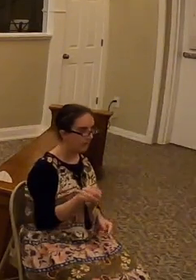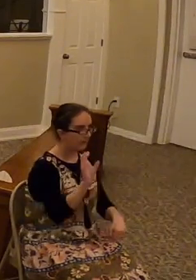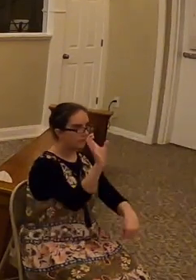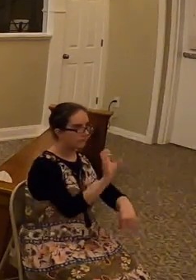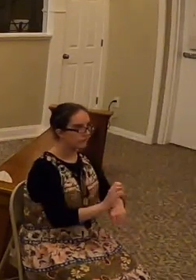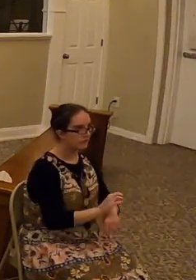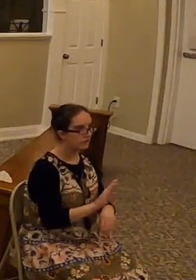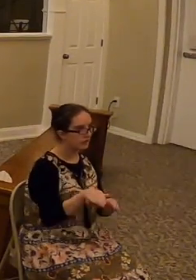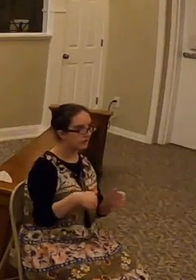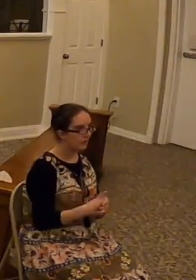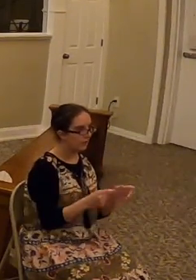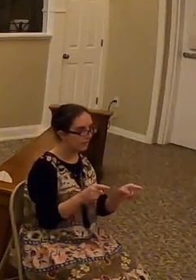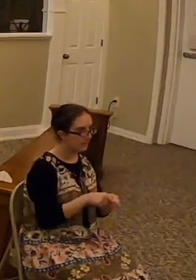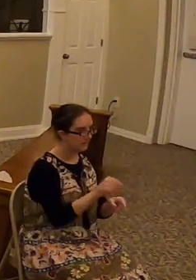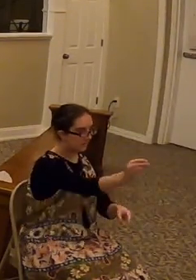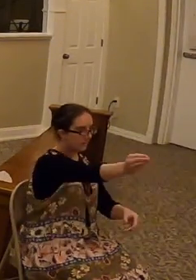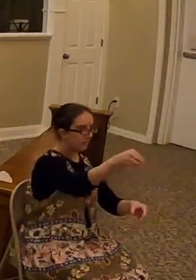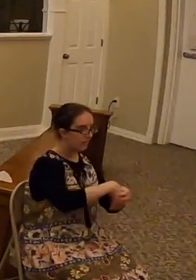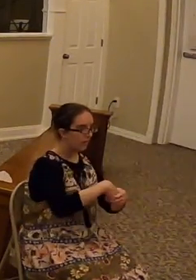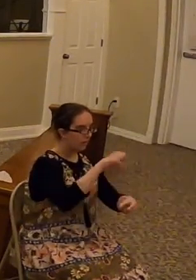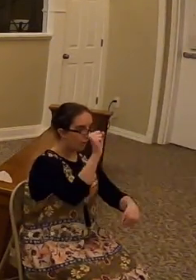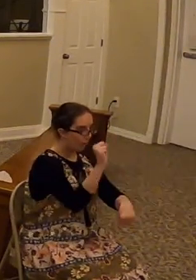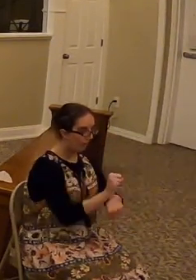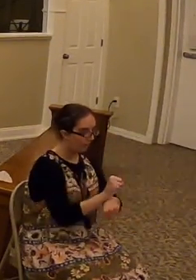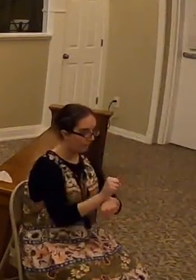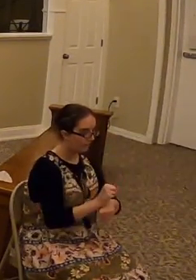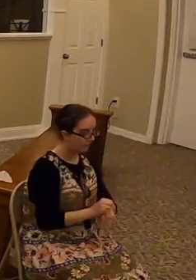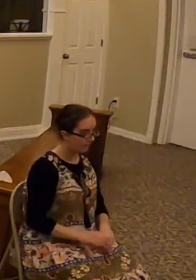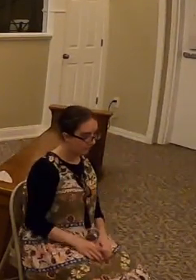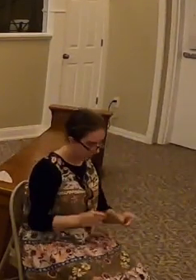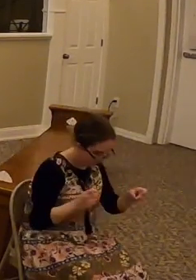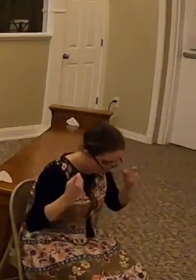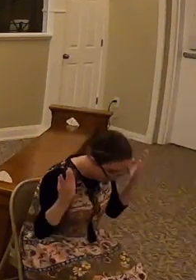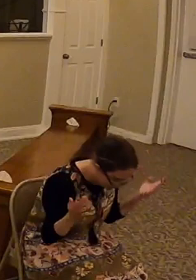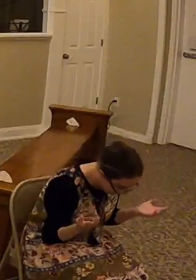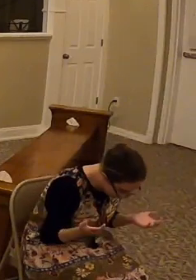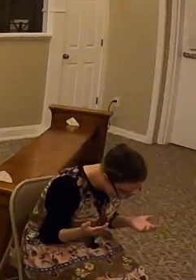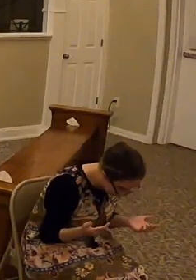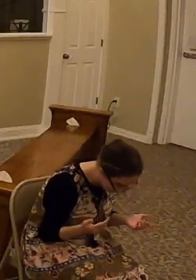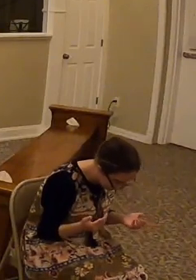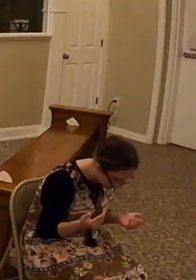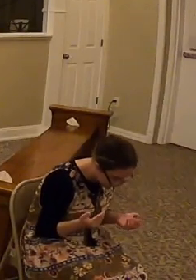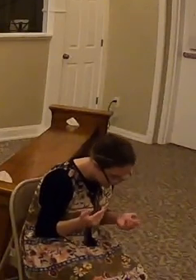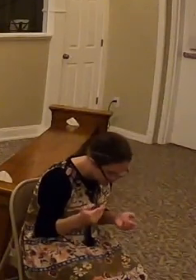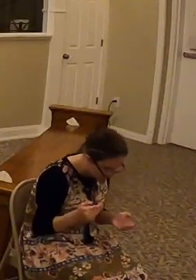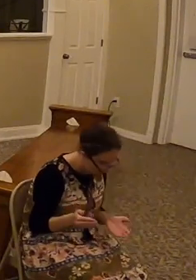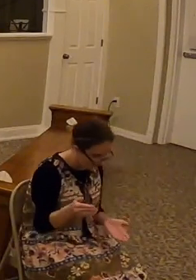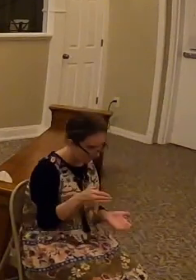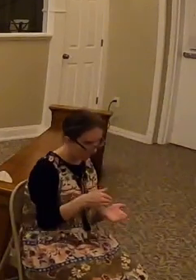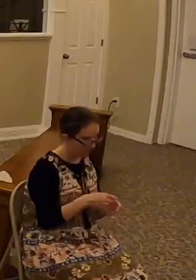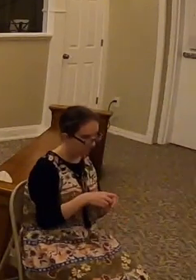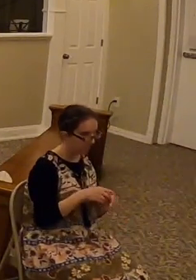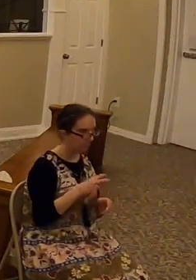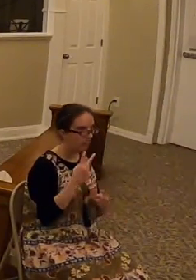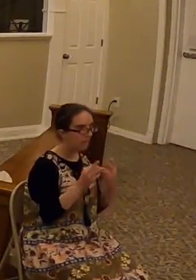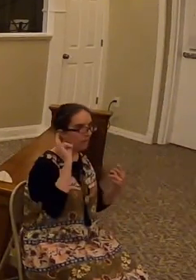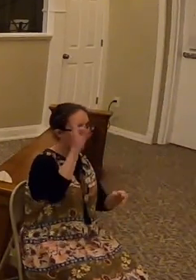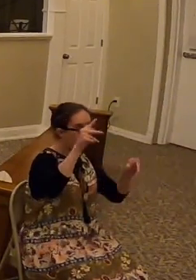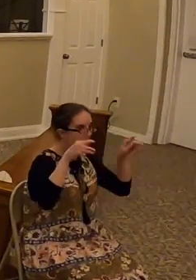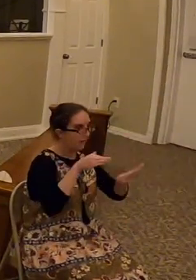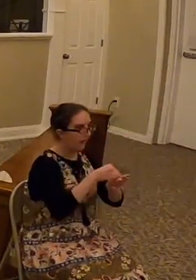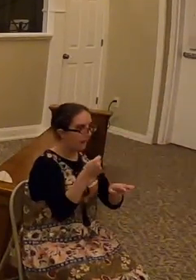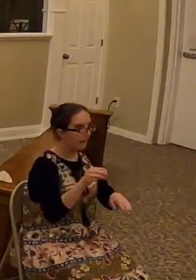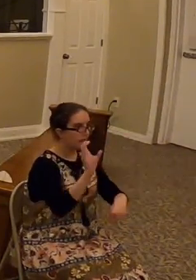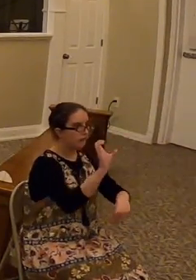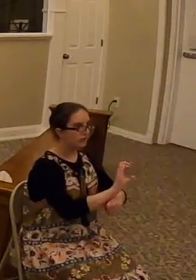those churches are all still in operation. Amen. Hallelujah. And he went back as an evangelist and preached in